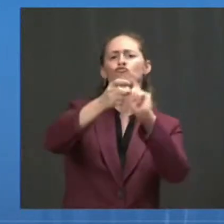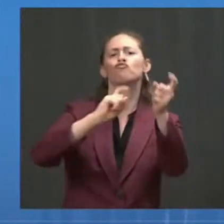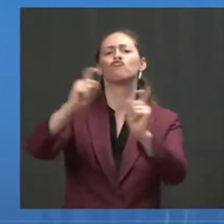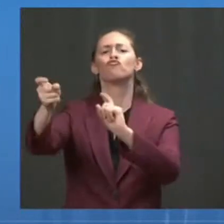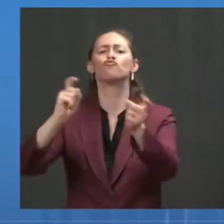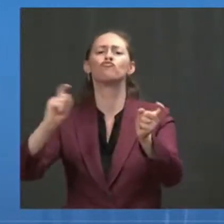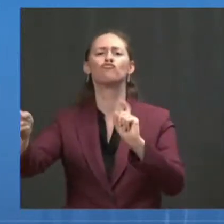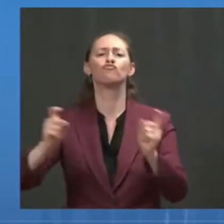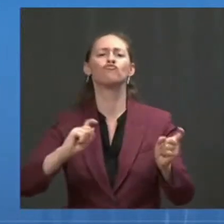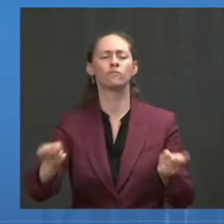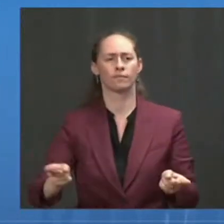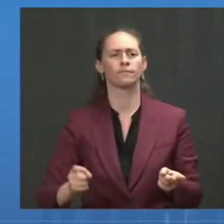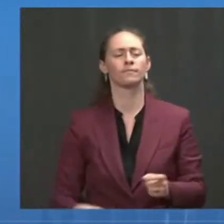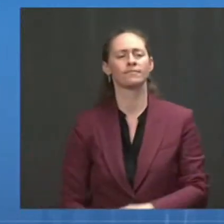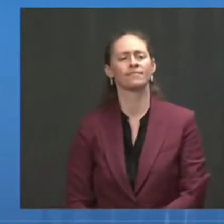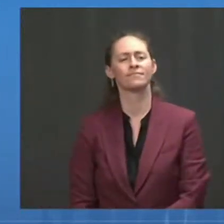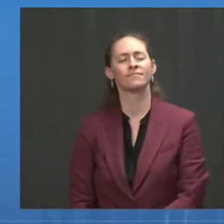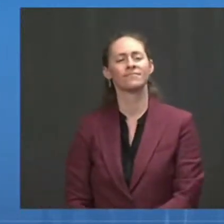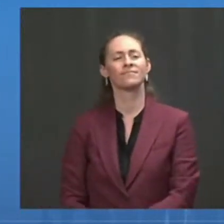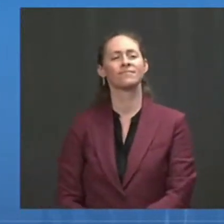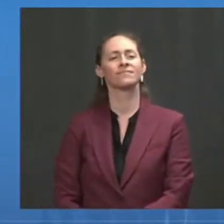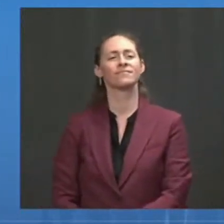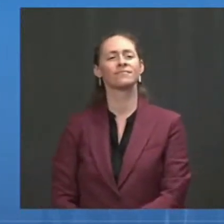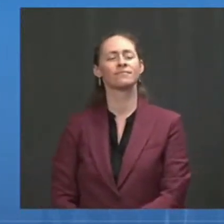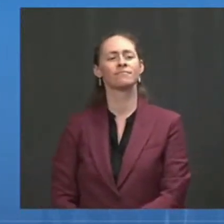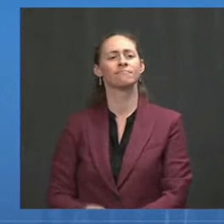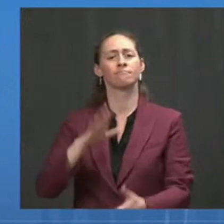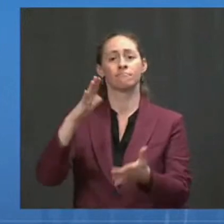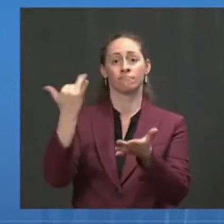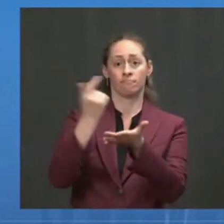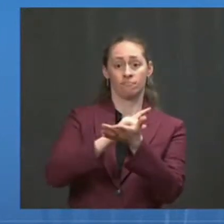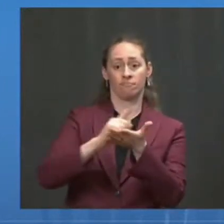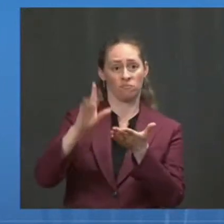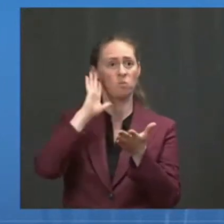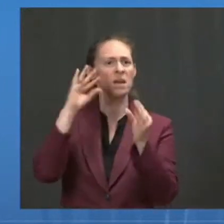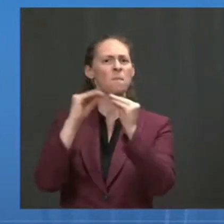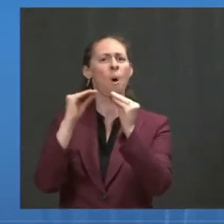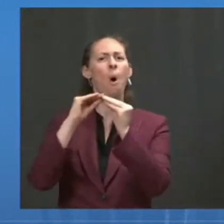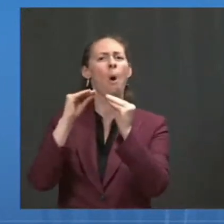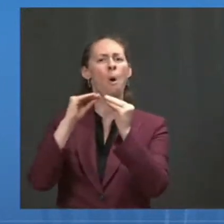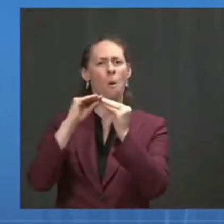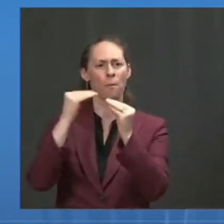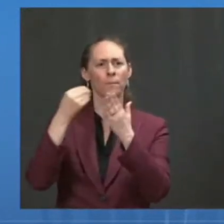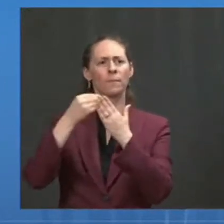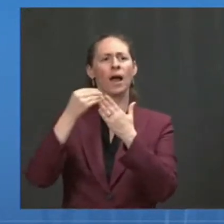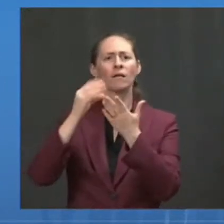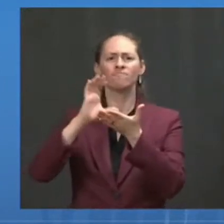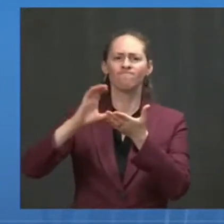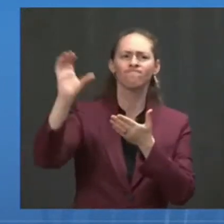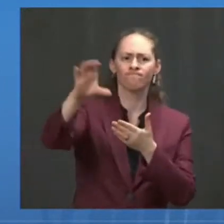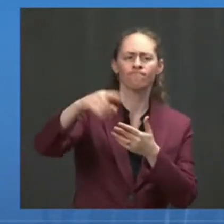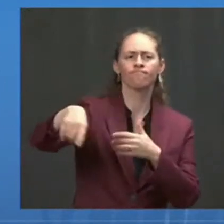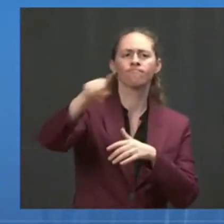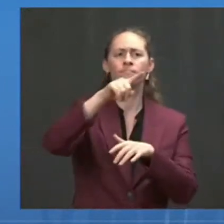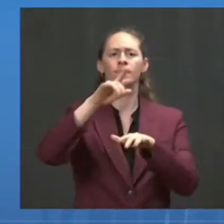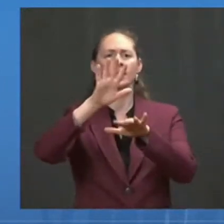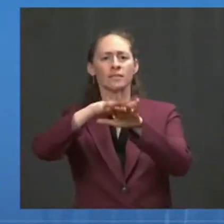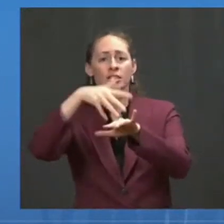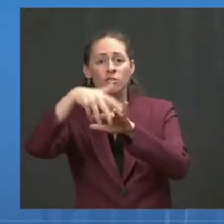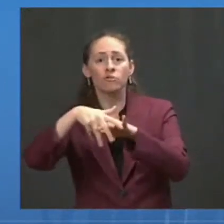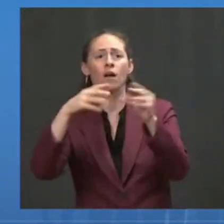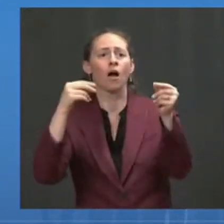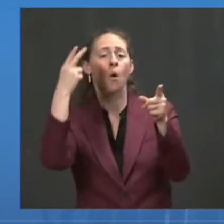distributed specifically to Native Hawaiian communities. In meeting people where they are, partnership is so